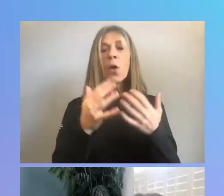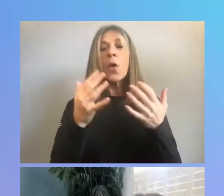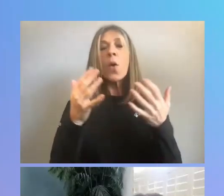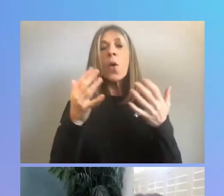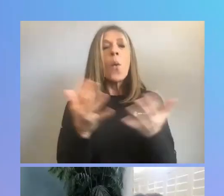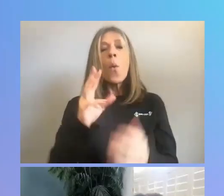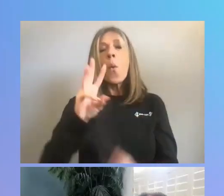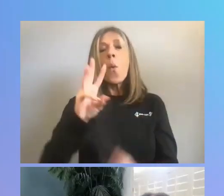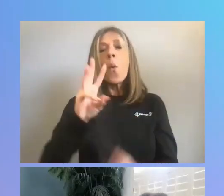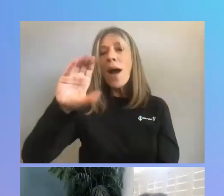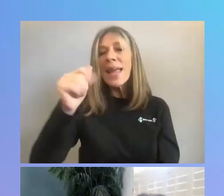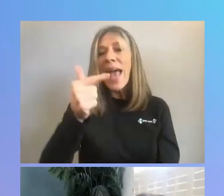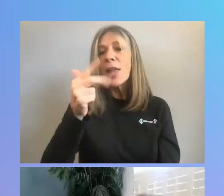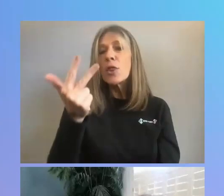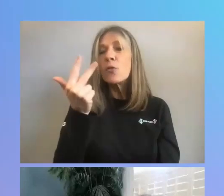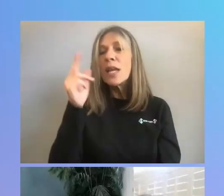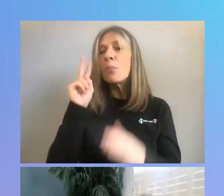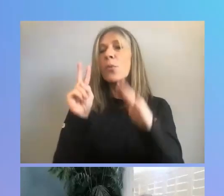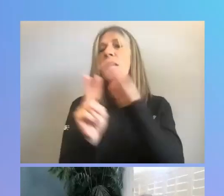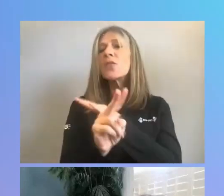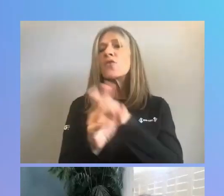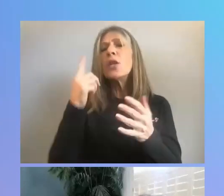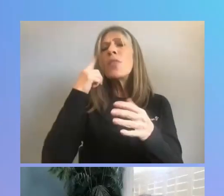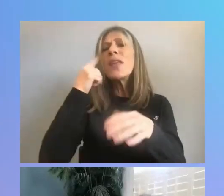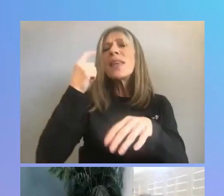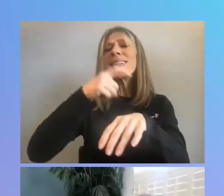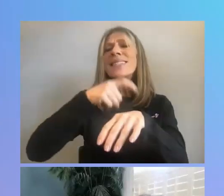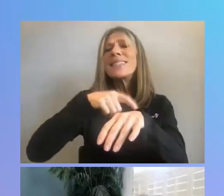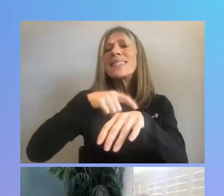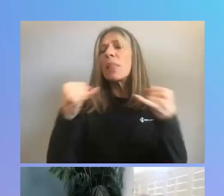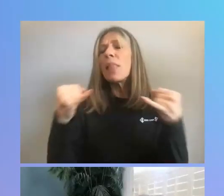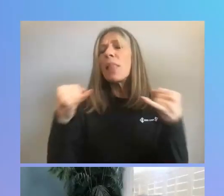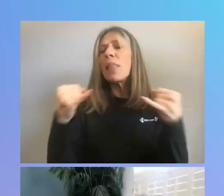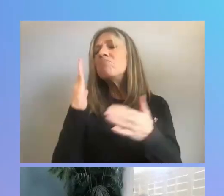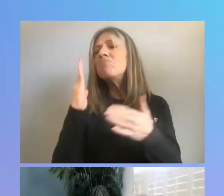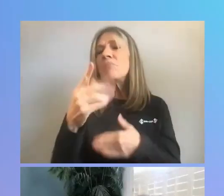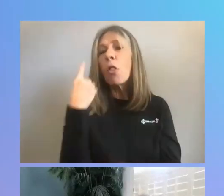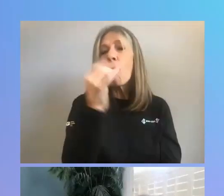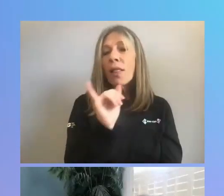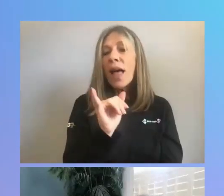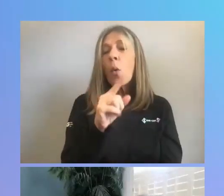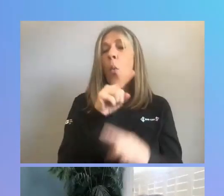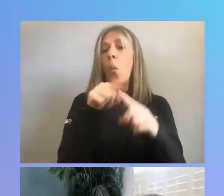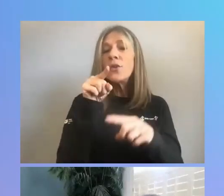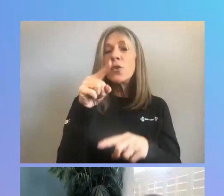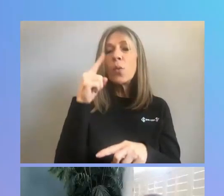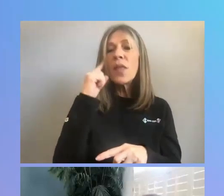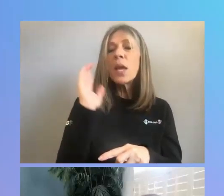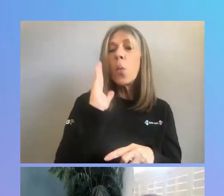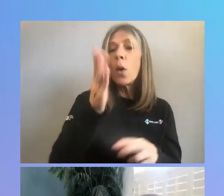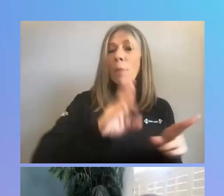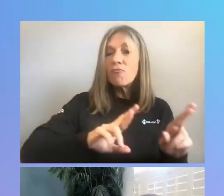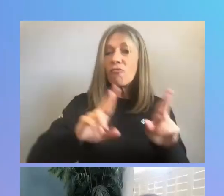predictions. What do you think the timeline for WCAG 3 will look like? When do you think it'll be